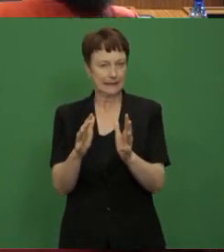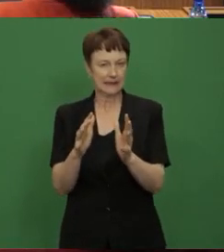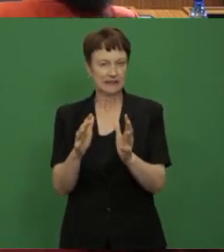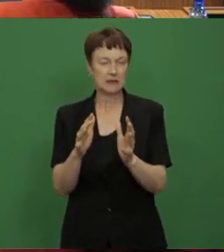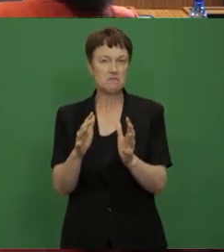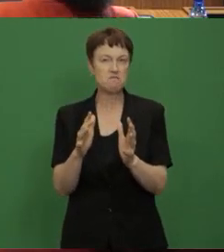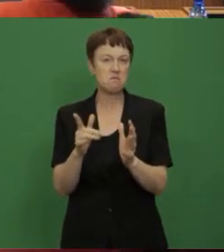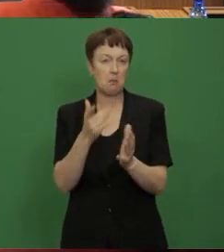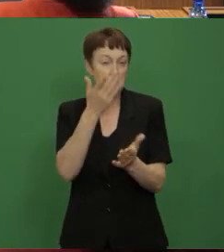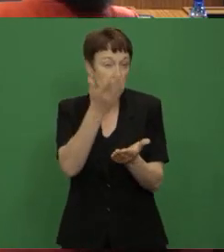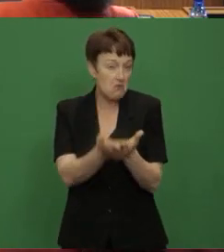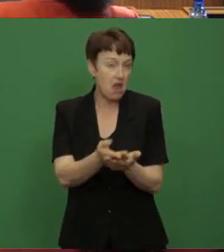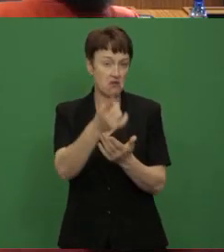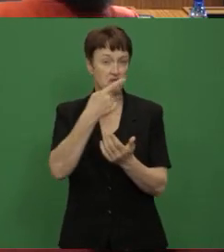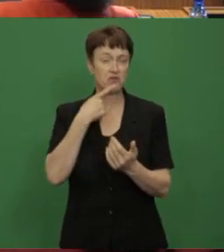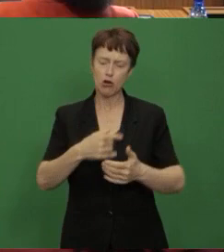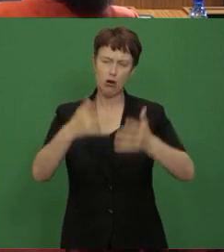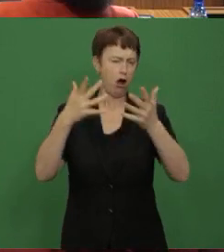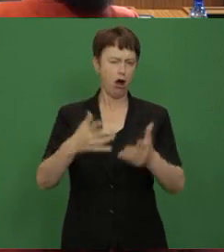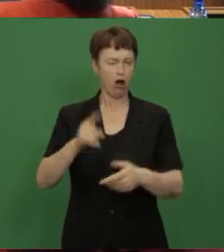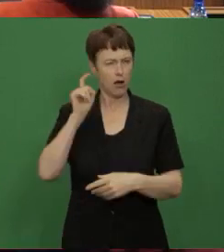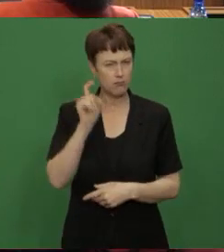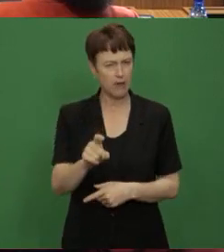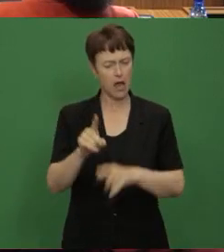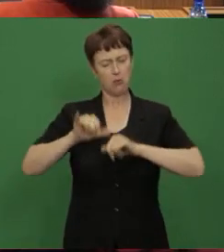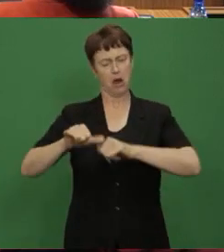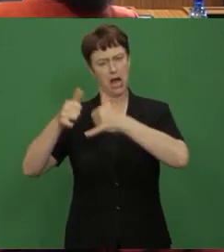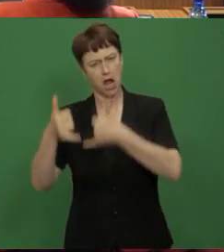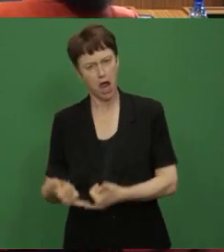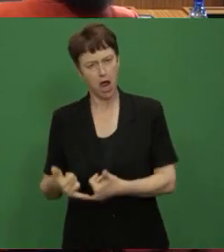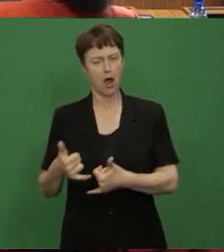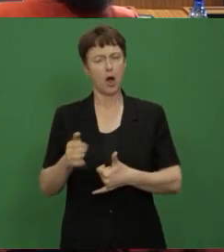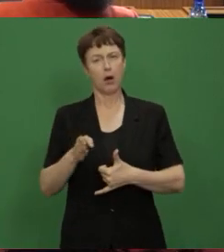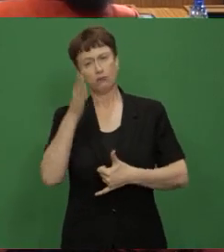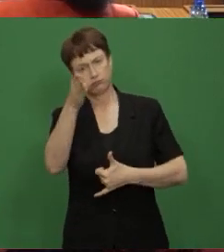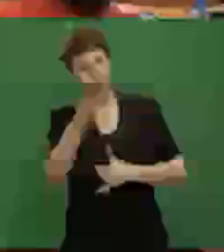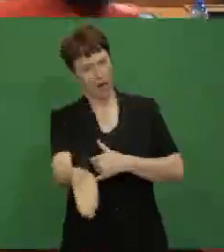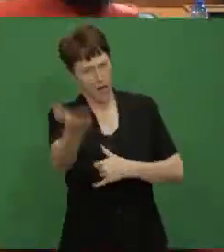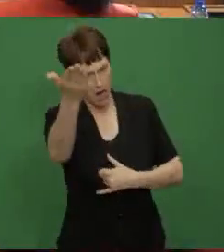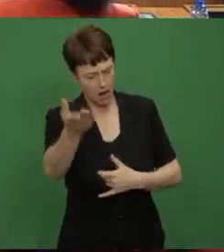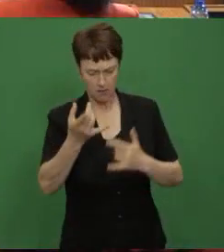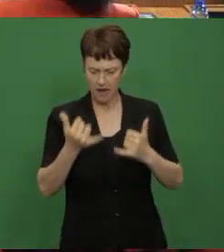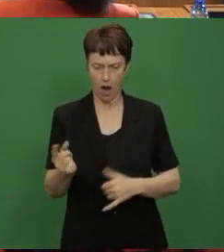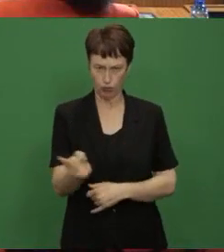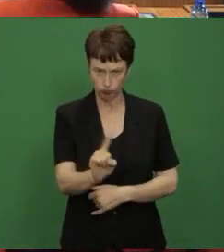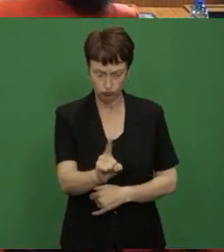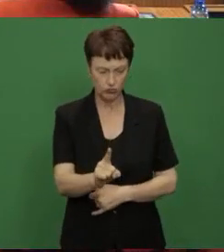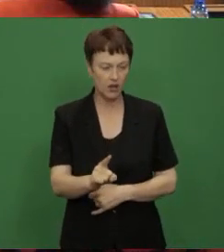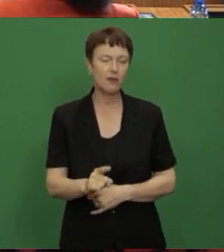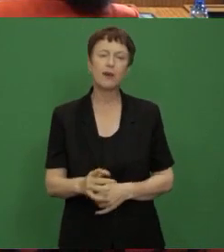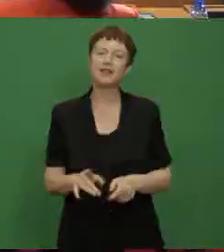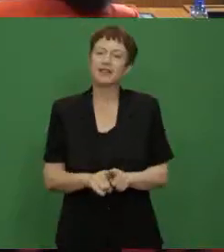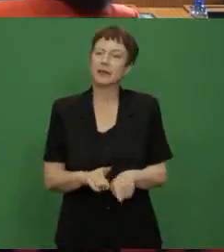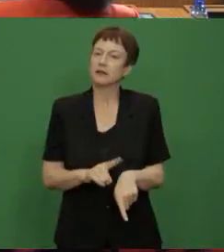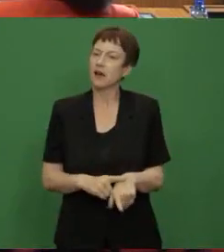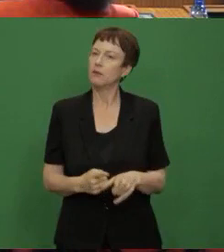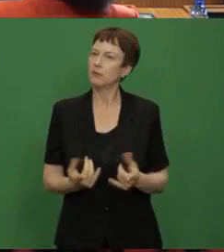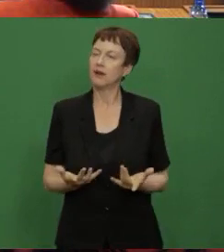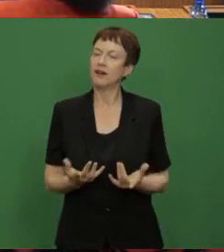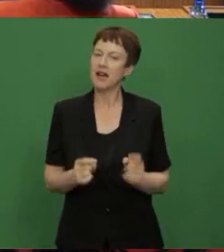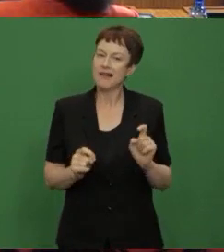waited this time around, but you can similarly argue with strong conviction that this was the time to